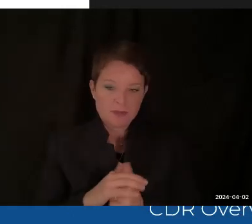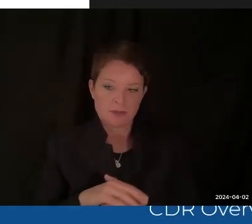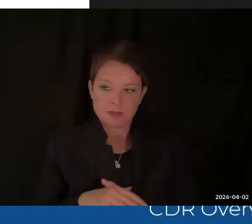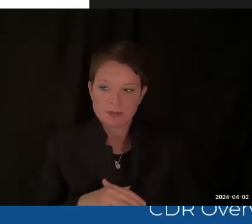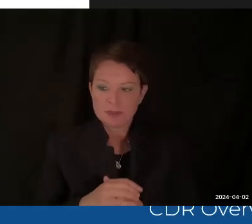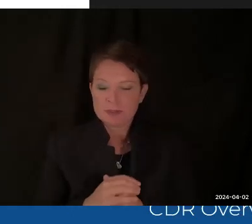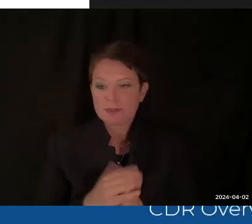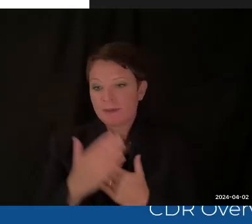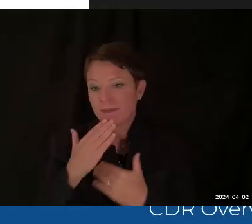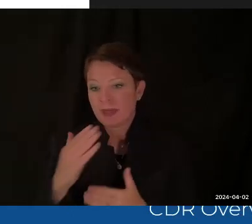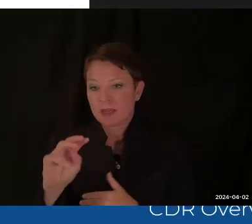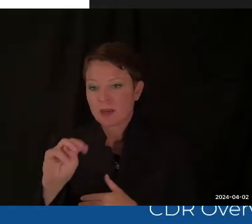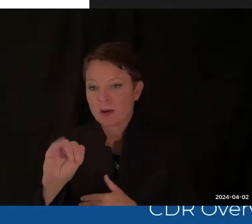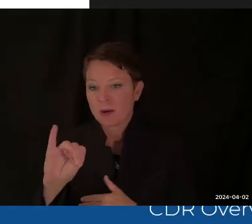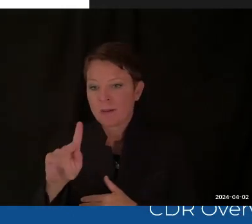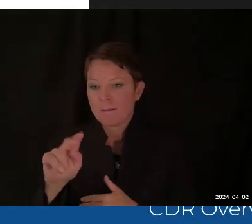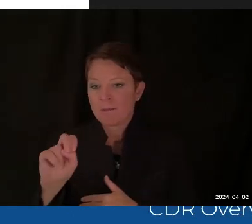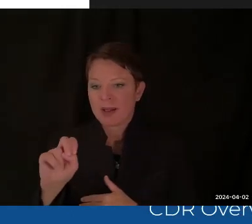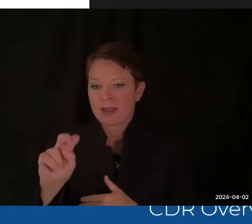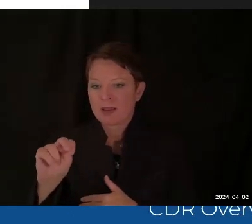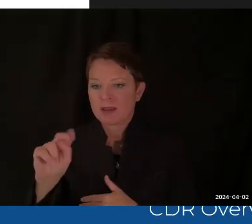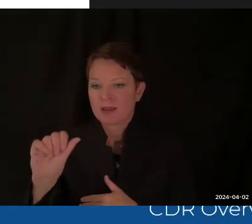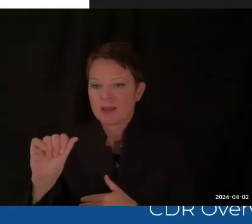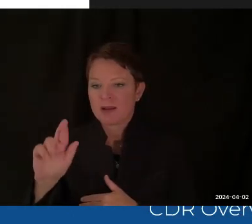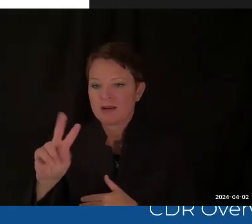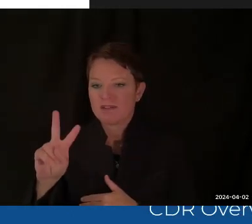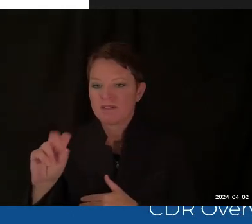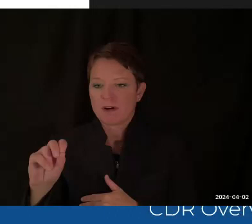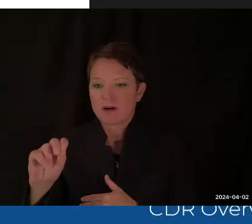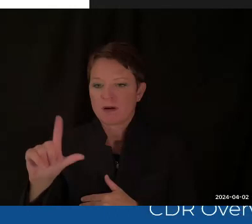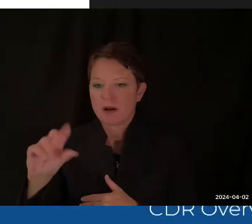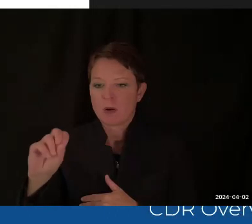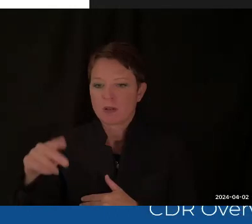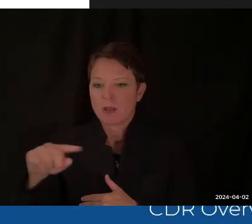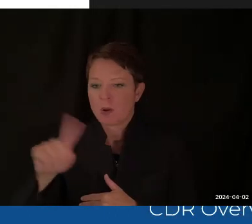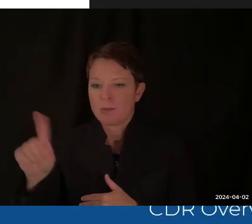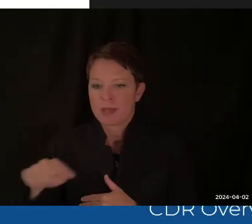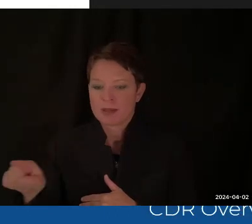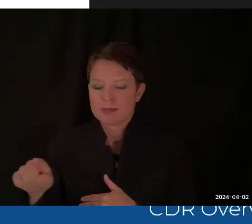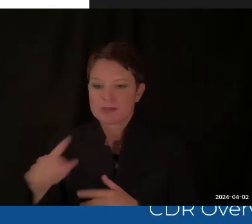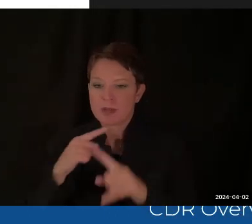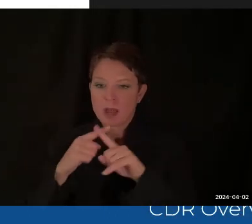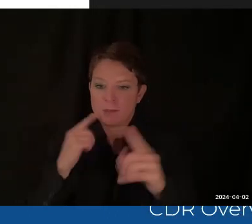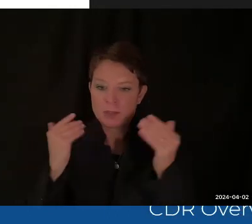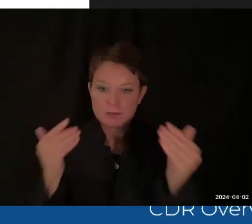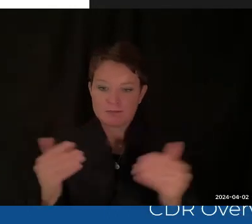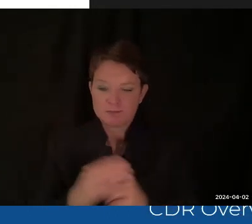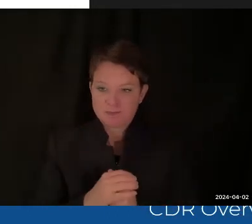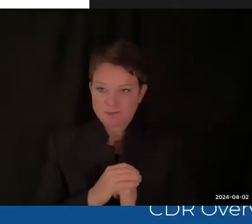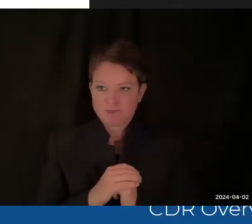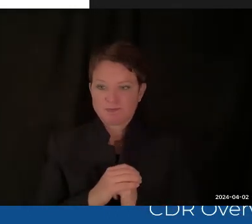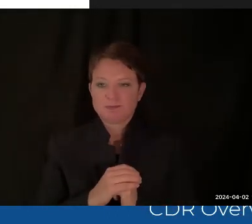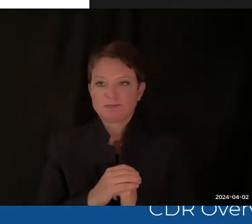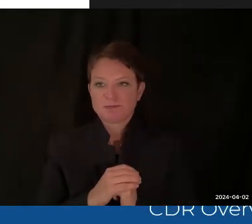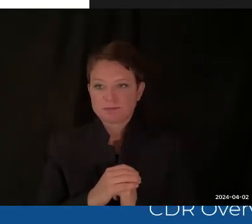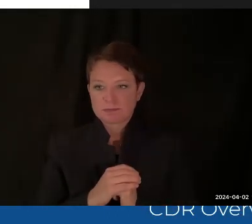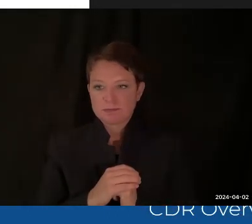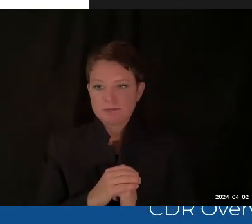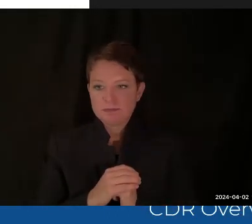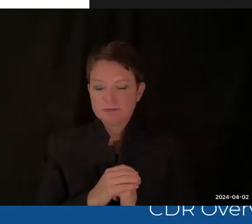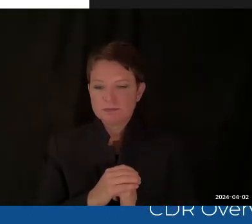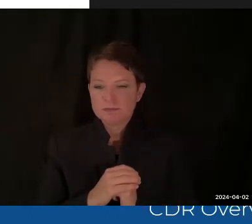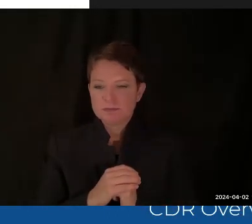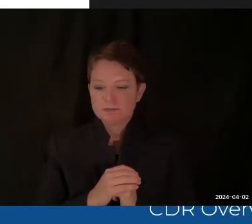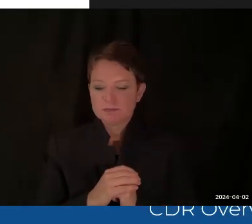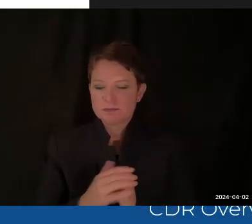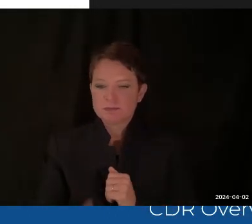Thank you. Next is Michael Navarro Lopez. Should be able to unmute at this time. Hi, my name is Mikhail